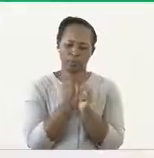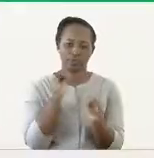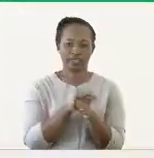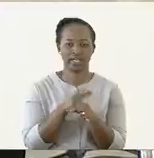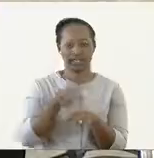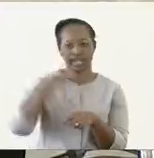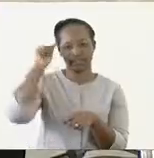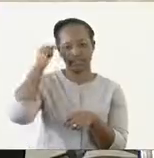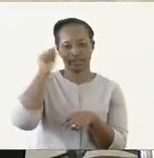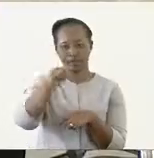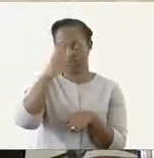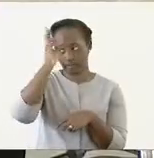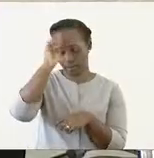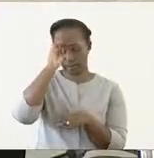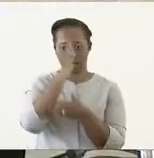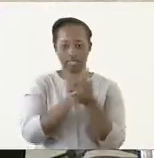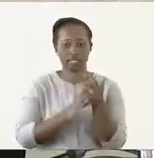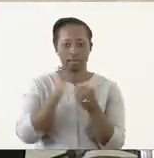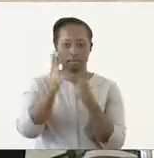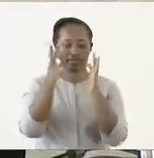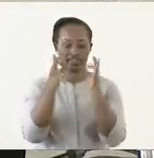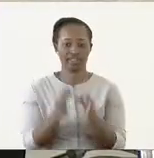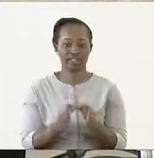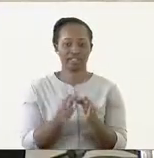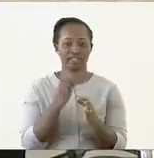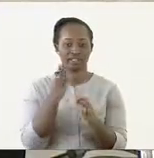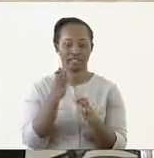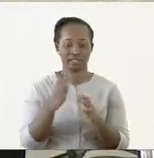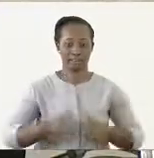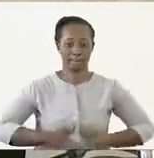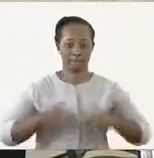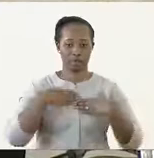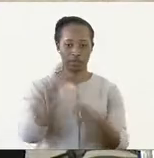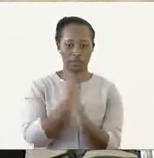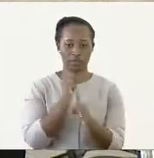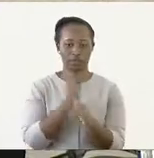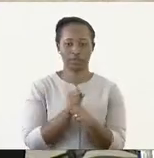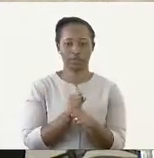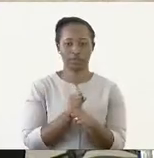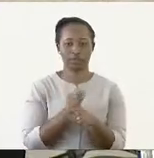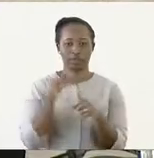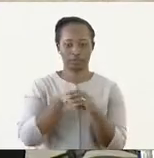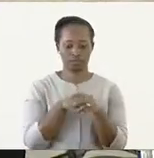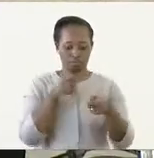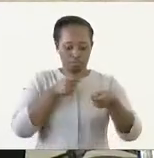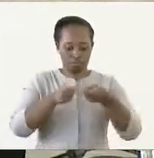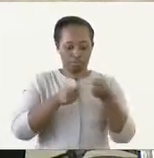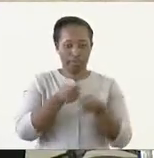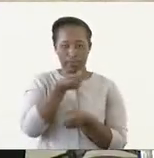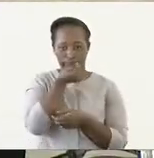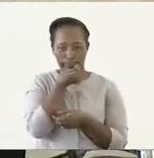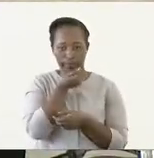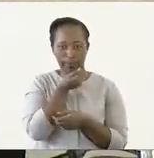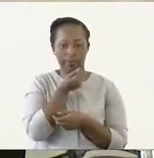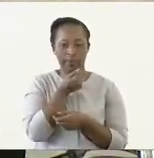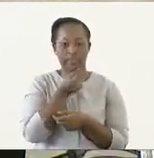you do remember some of the properties that the body does do in order to regulate the body temperature.